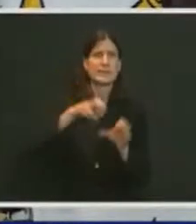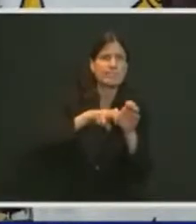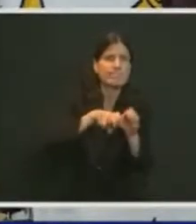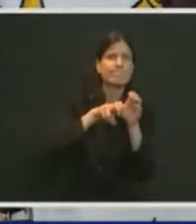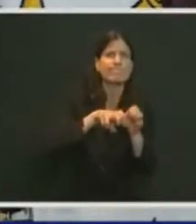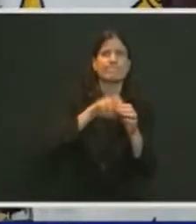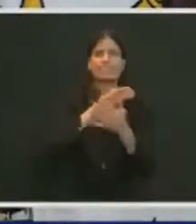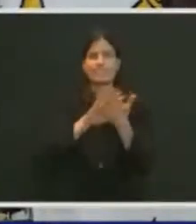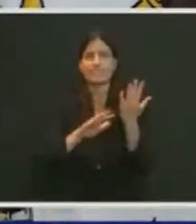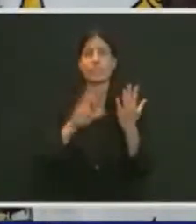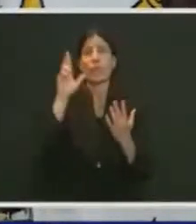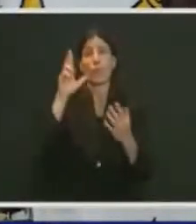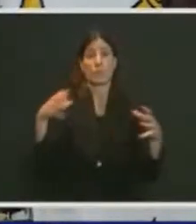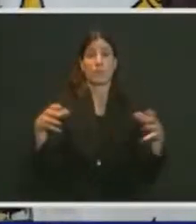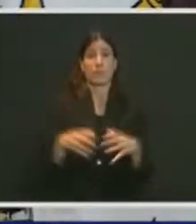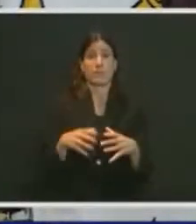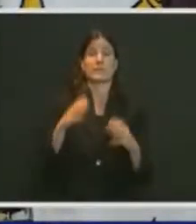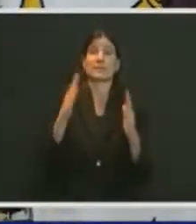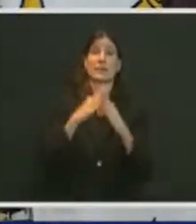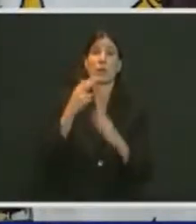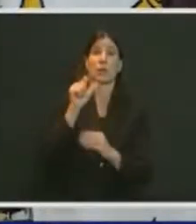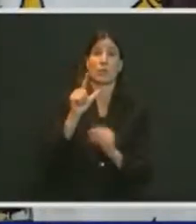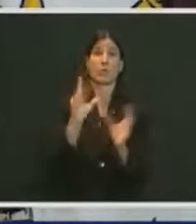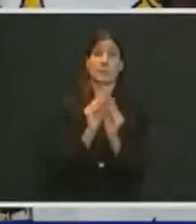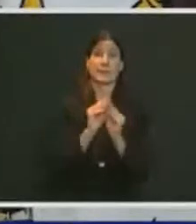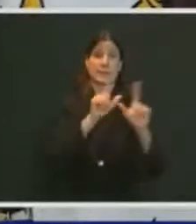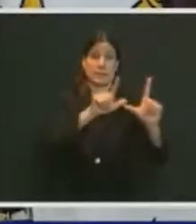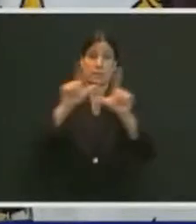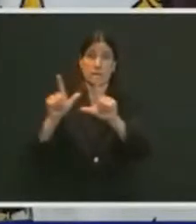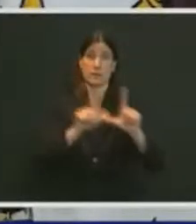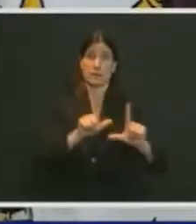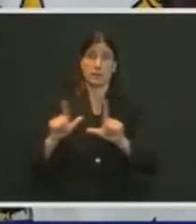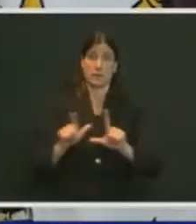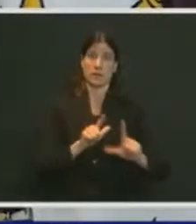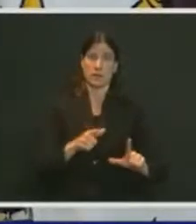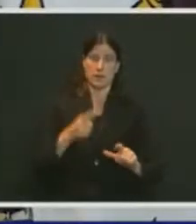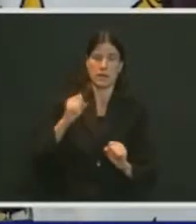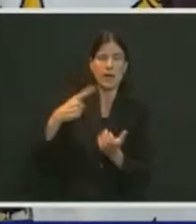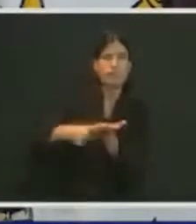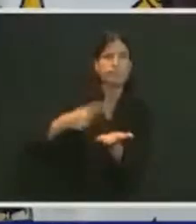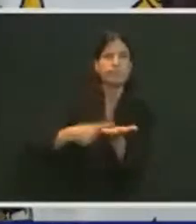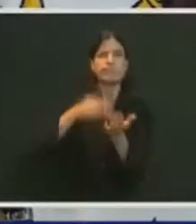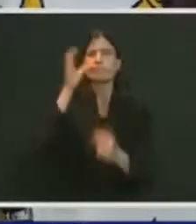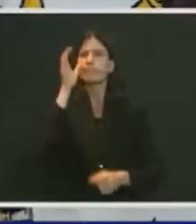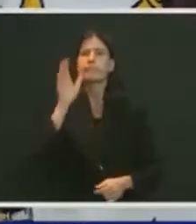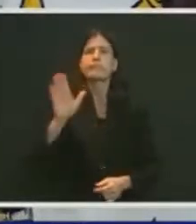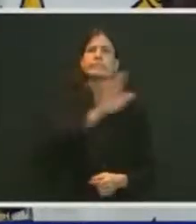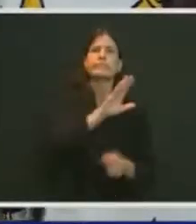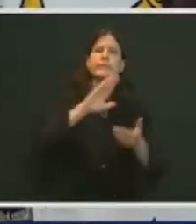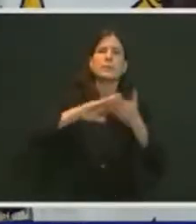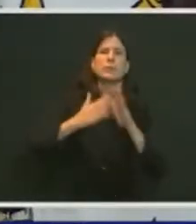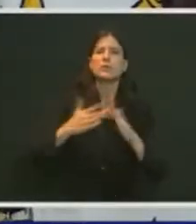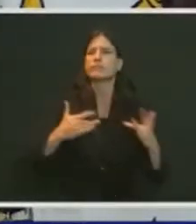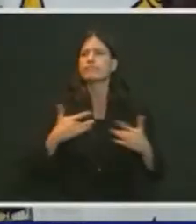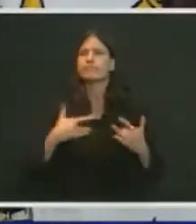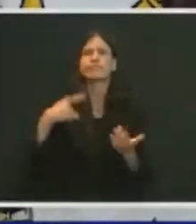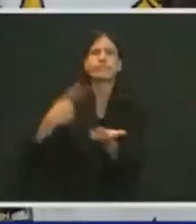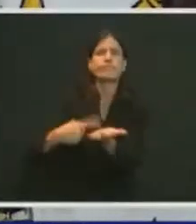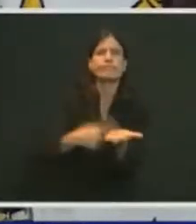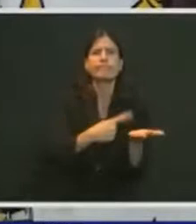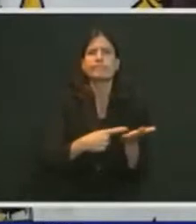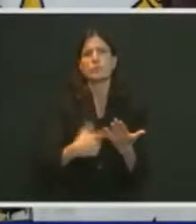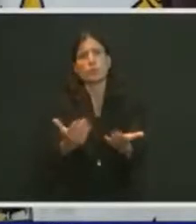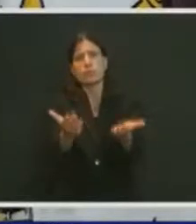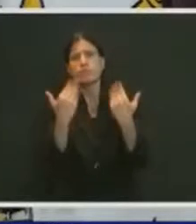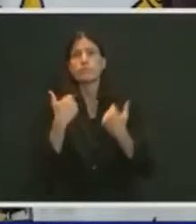in, ask your questions, be with other people that have questions just like you. And it's our hope that we can help allay